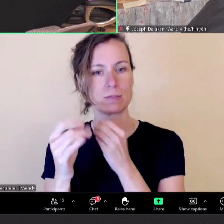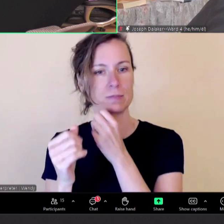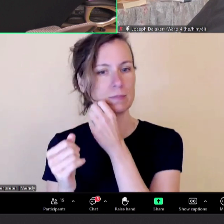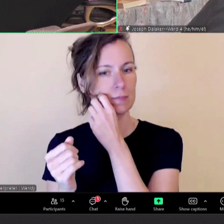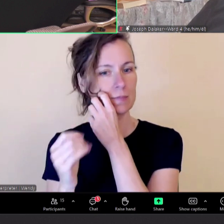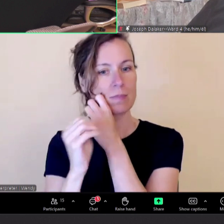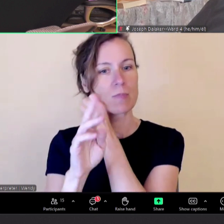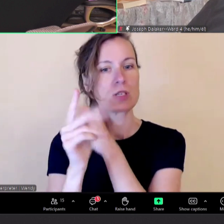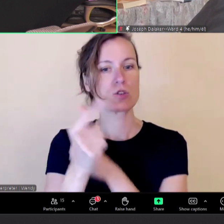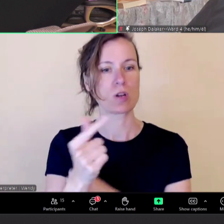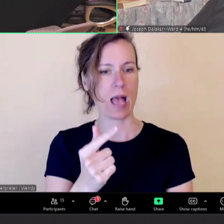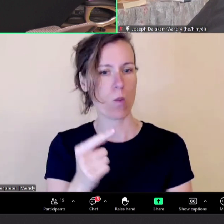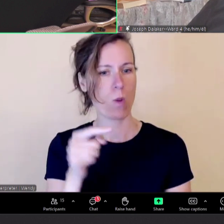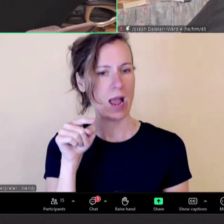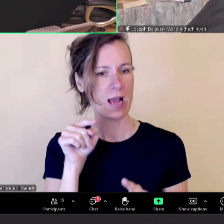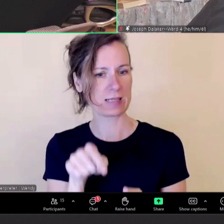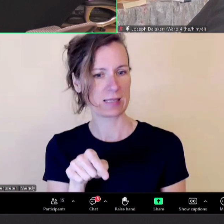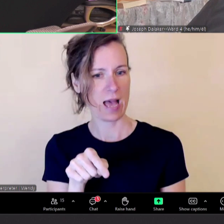our swearing-in day.